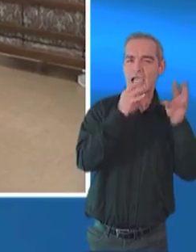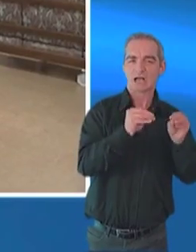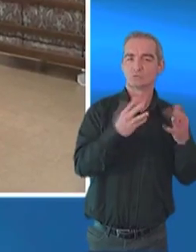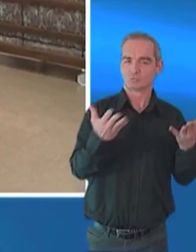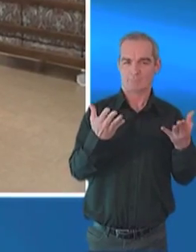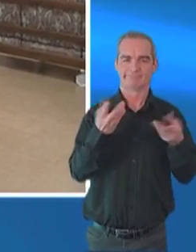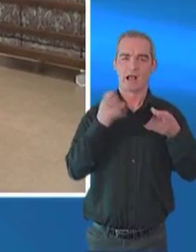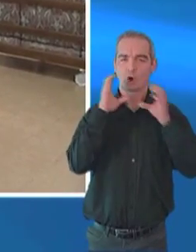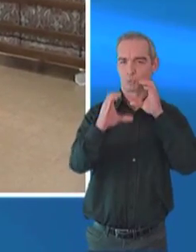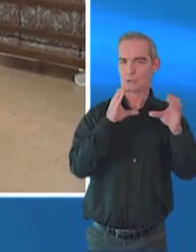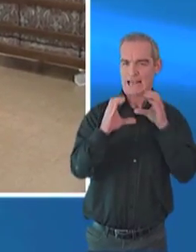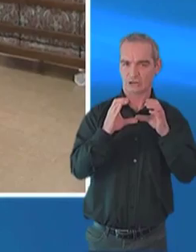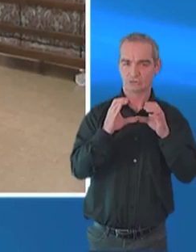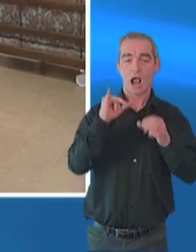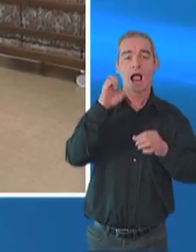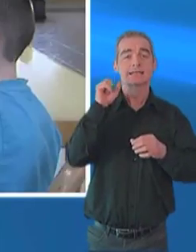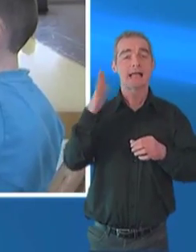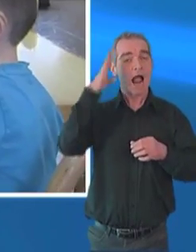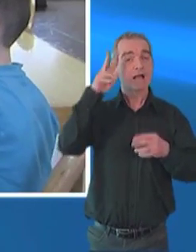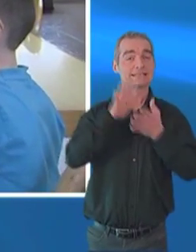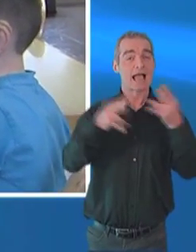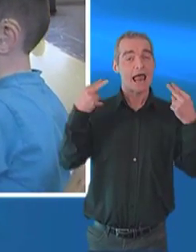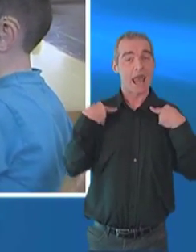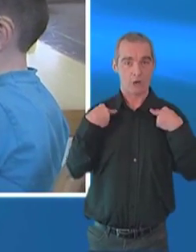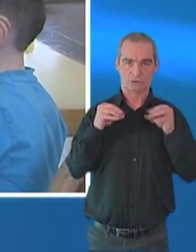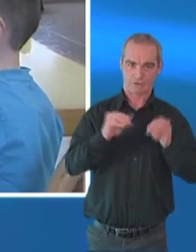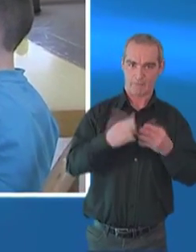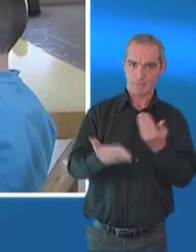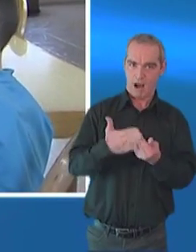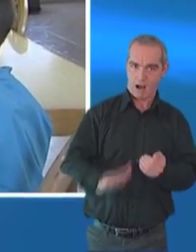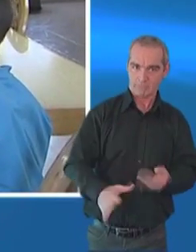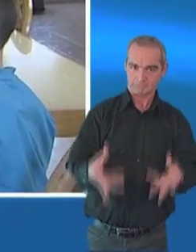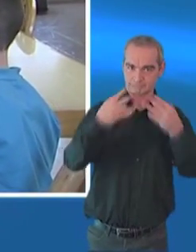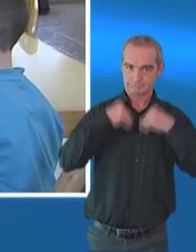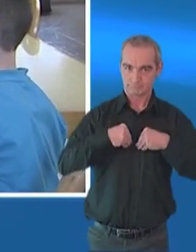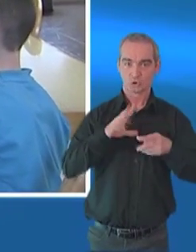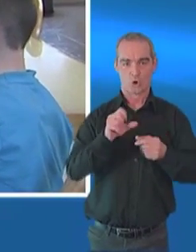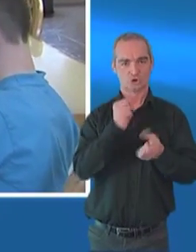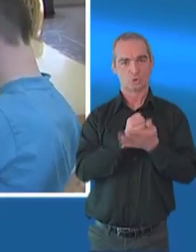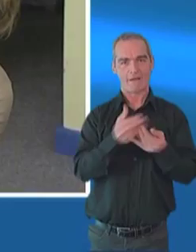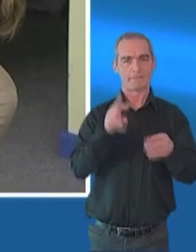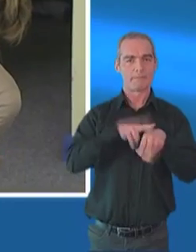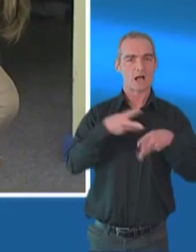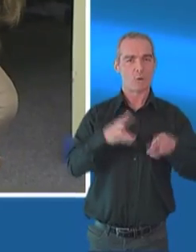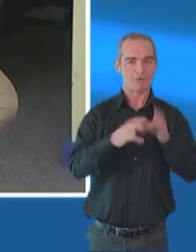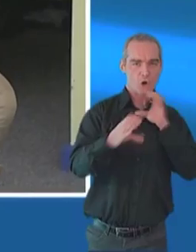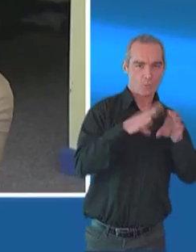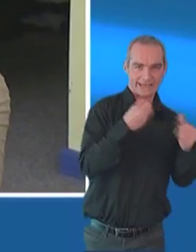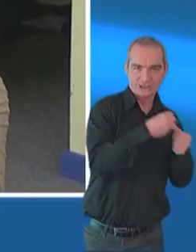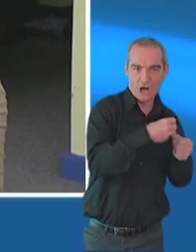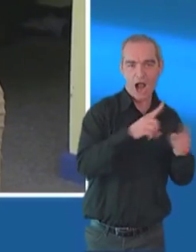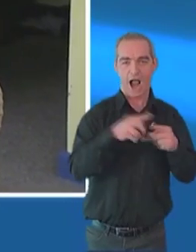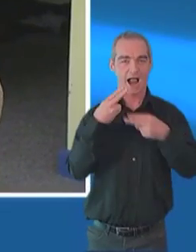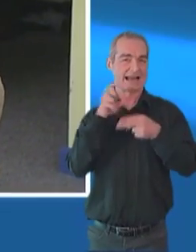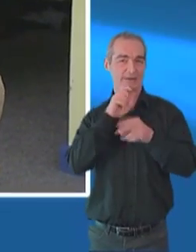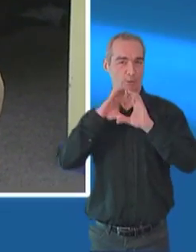education is the approach to communication. Irish Sign Language is taught from a young age, so the students are better equipped to communicate